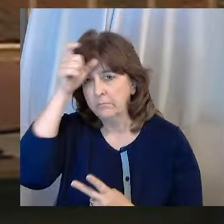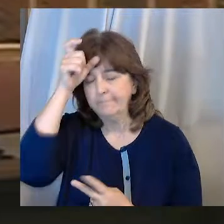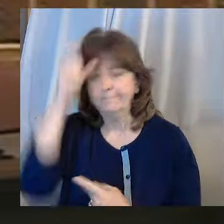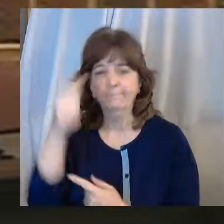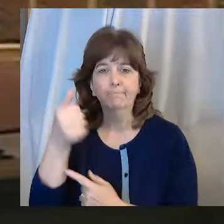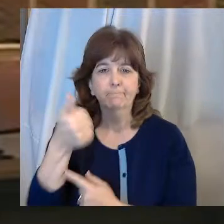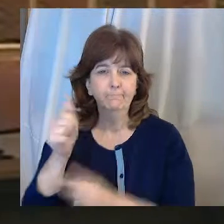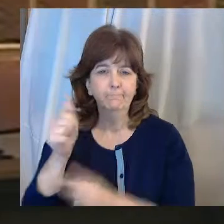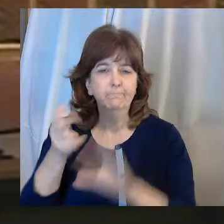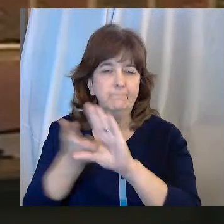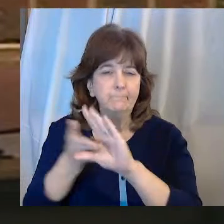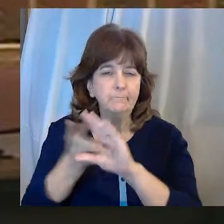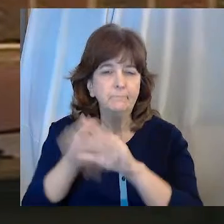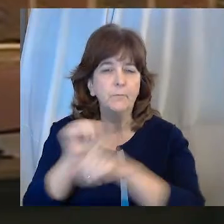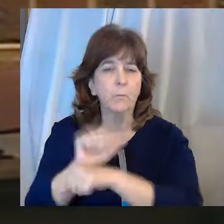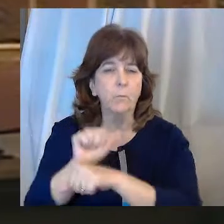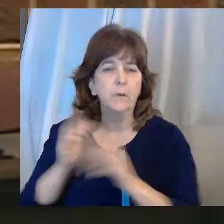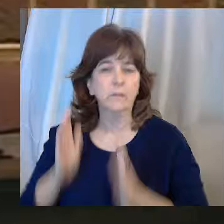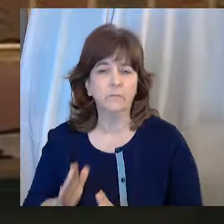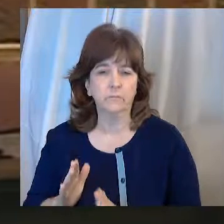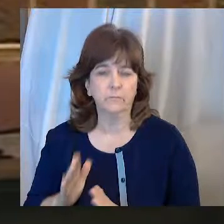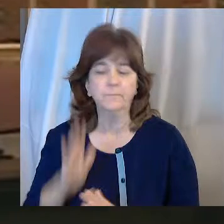of hosting that.